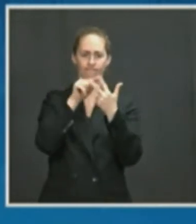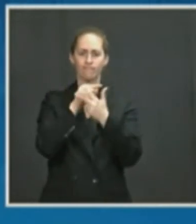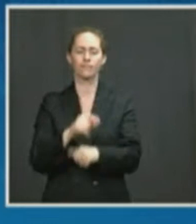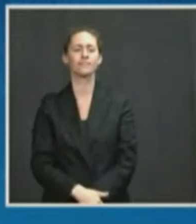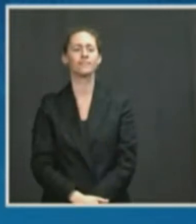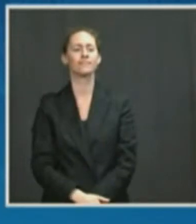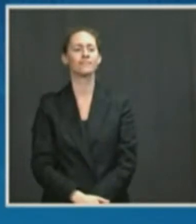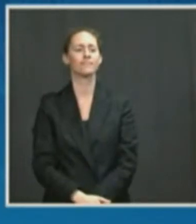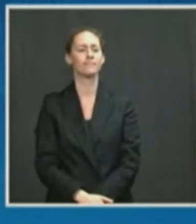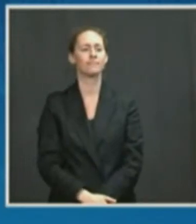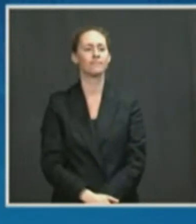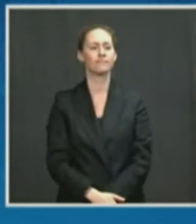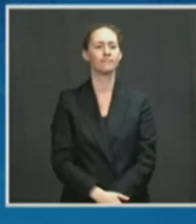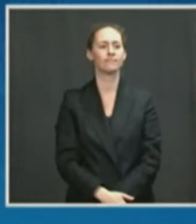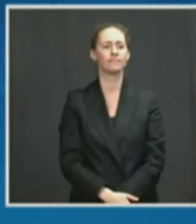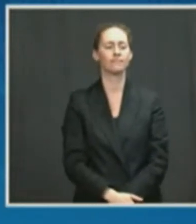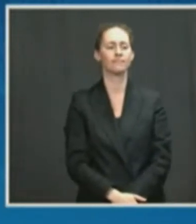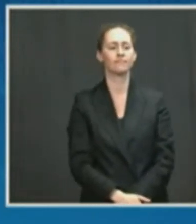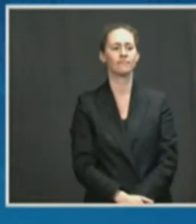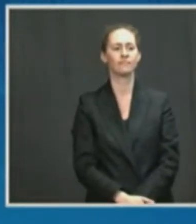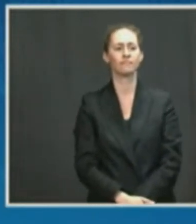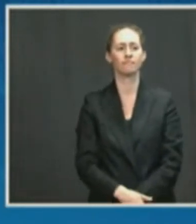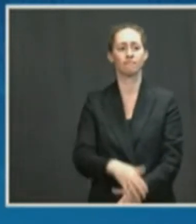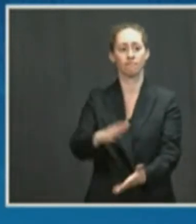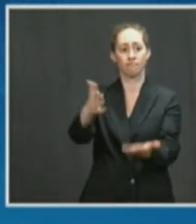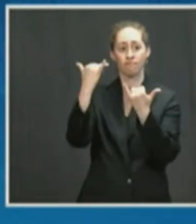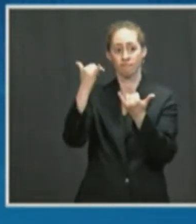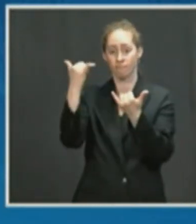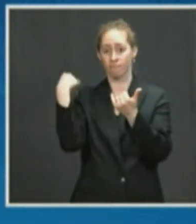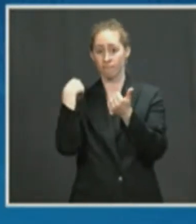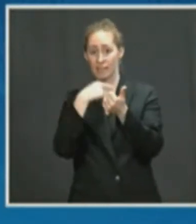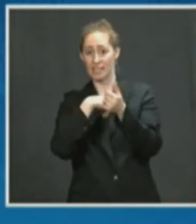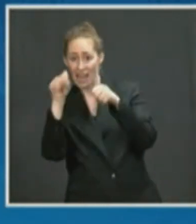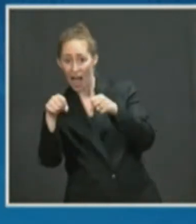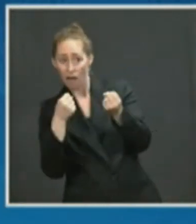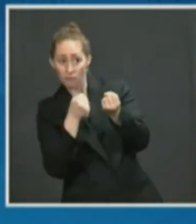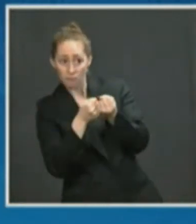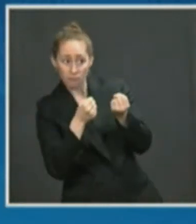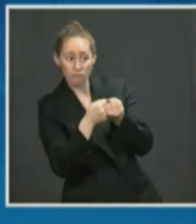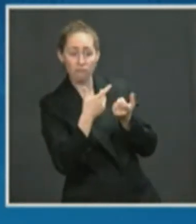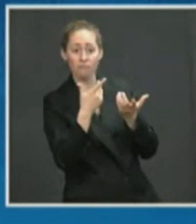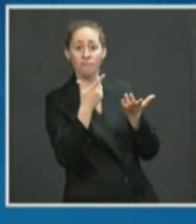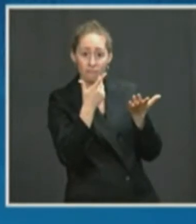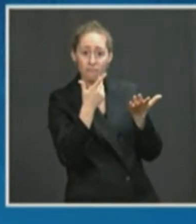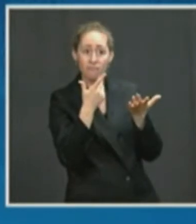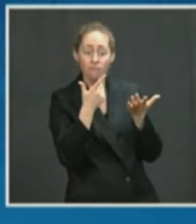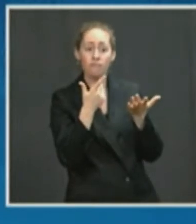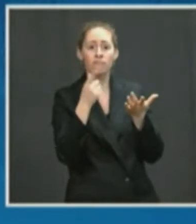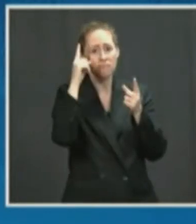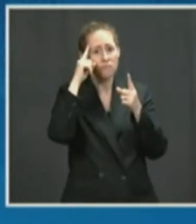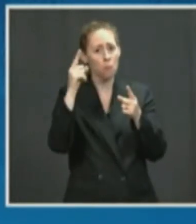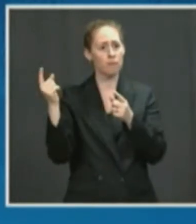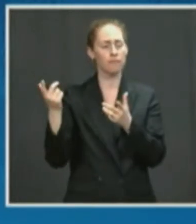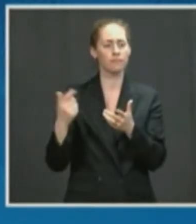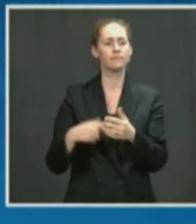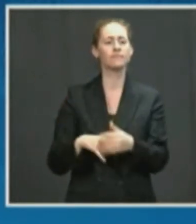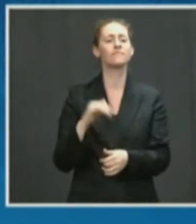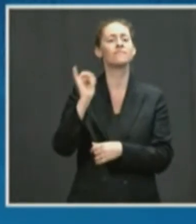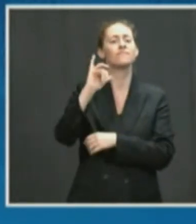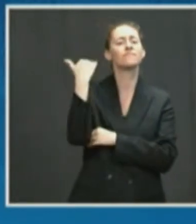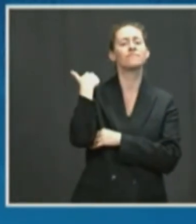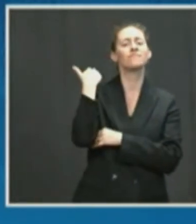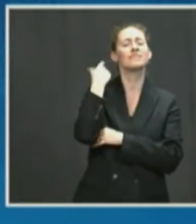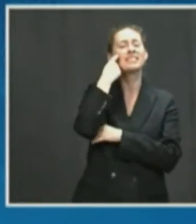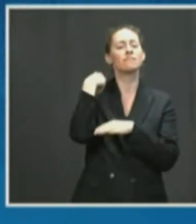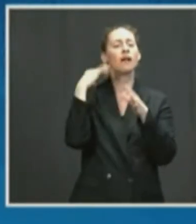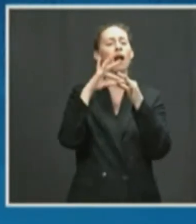stay, we look at, as an example, what I mentioned earlier, the Young Women's Empowerment Initiative. In fact, Samantha Power, who